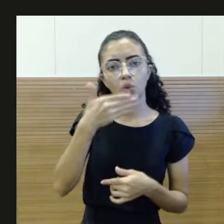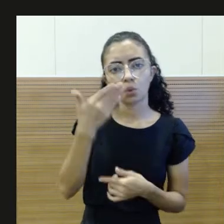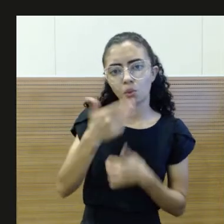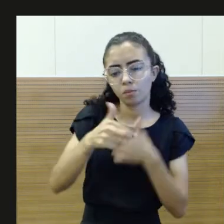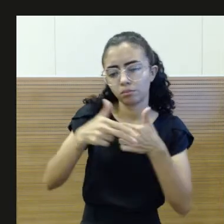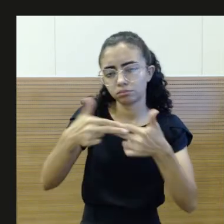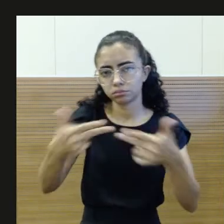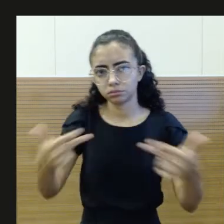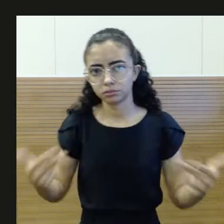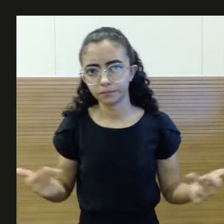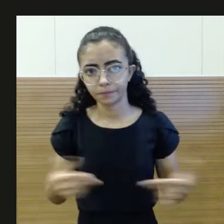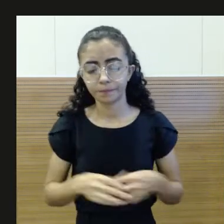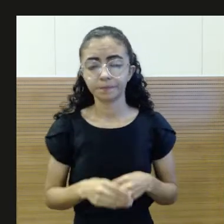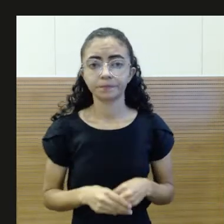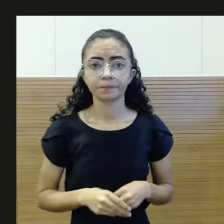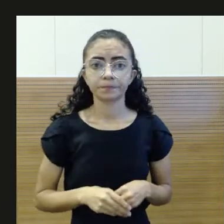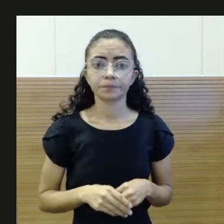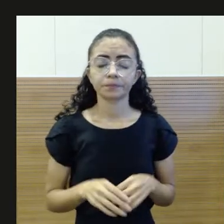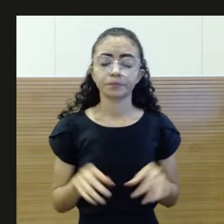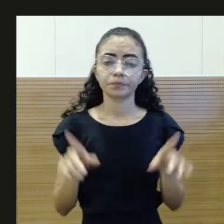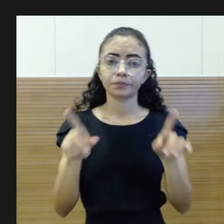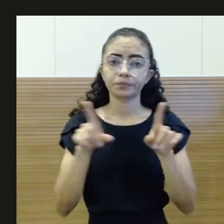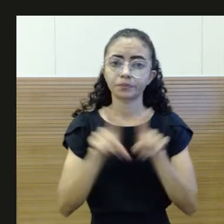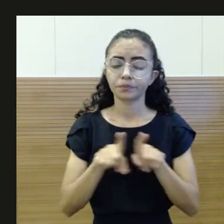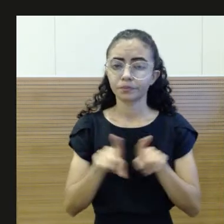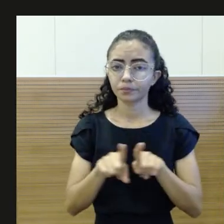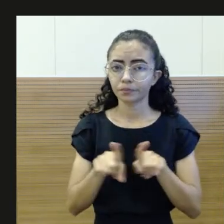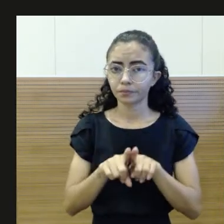of higher income.